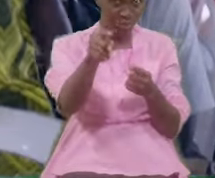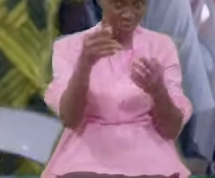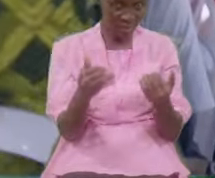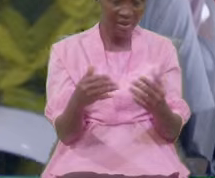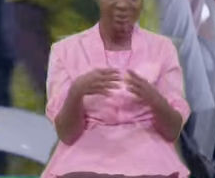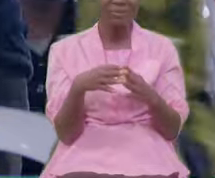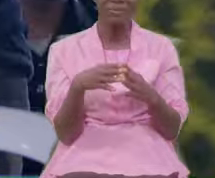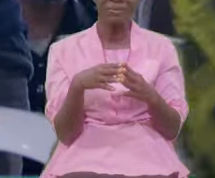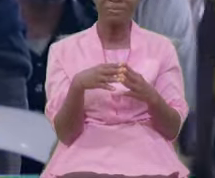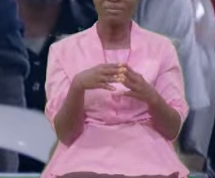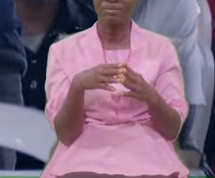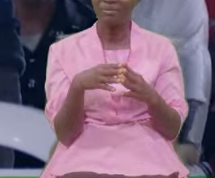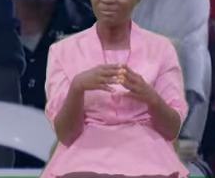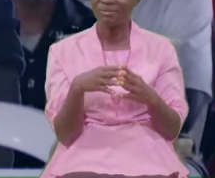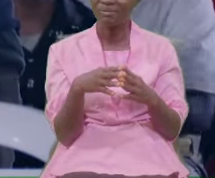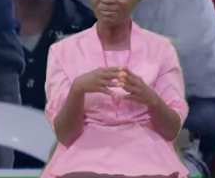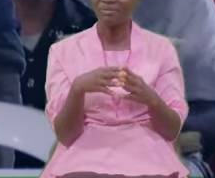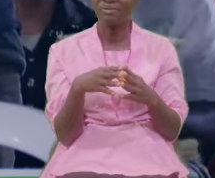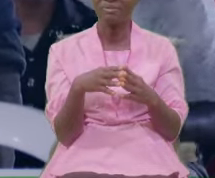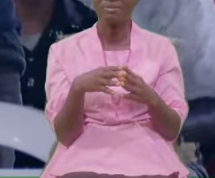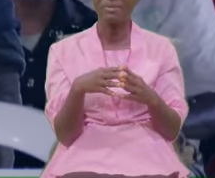kamot What Jesus